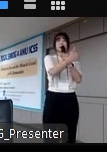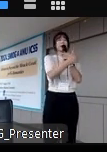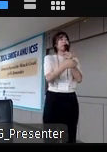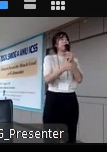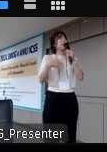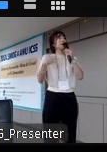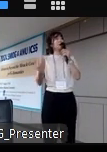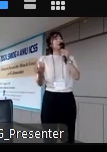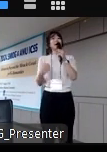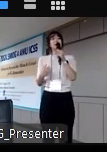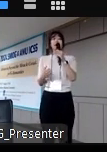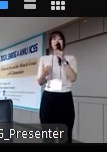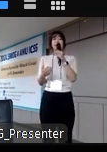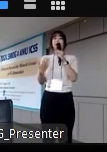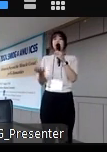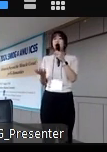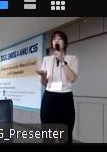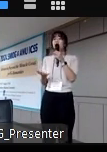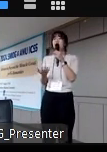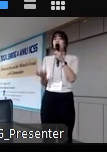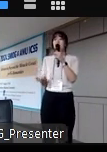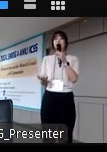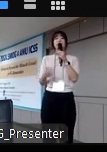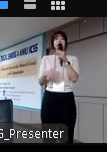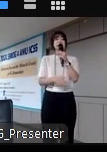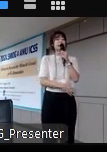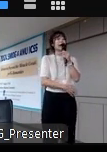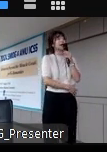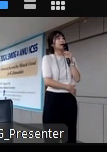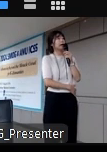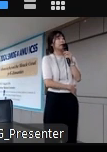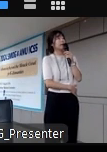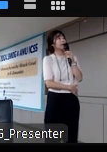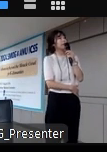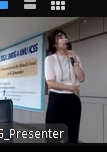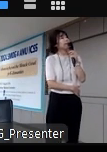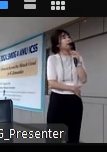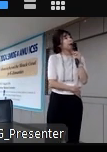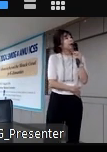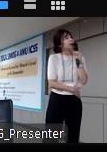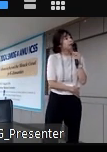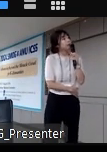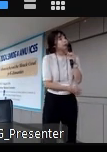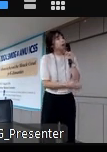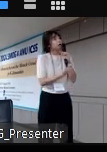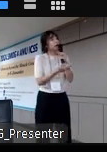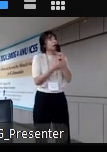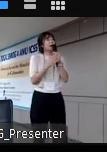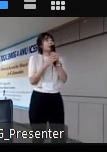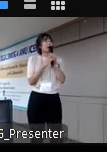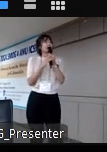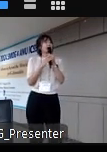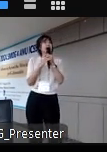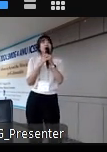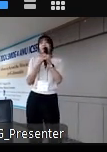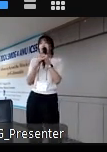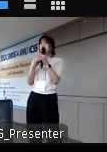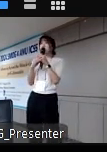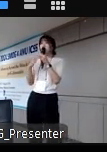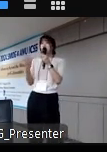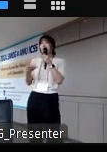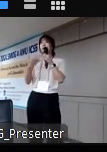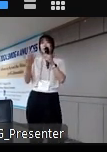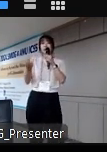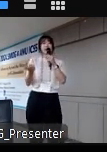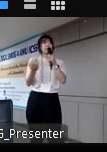subset problem, token optionality really seems to be the issue for the syntactic agreement view. So agreement applies to every instance of a